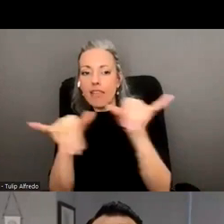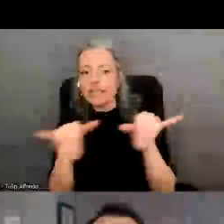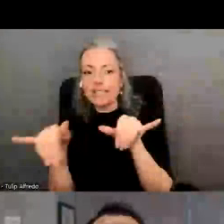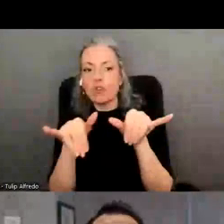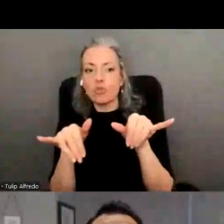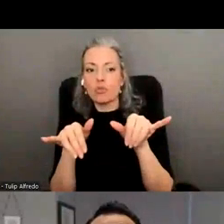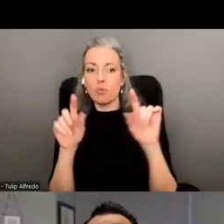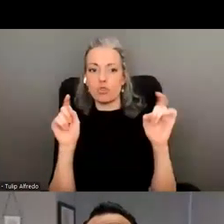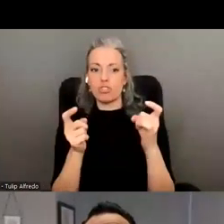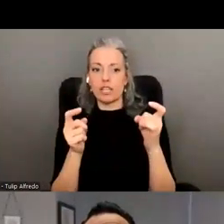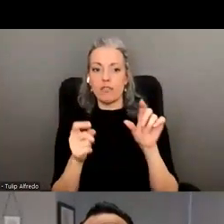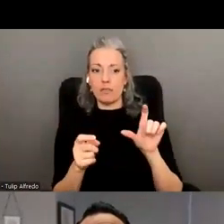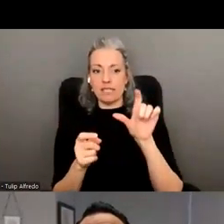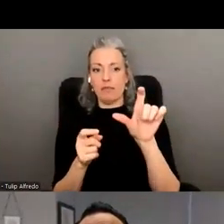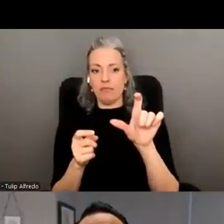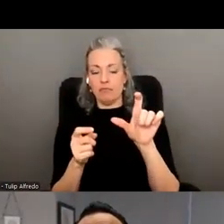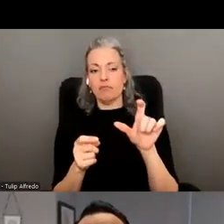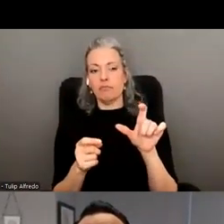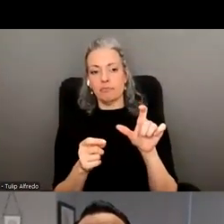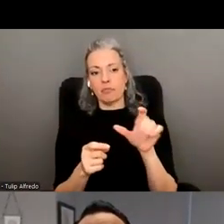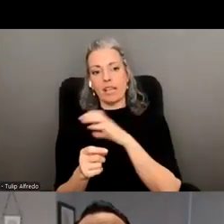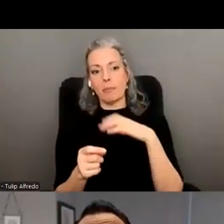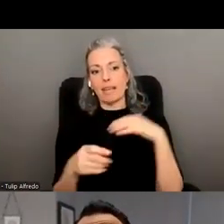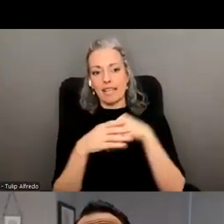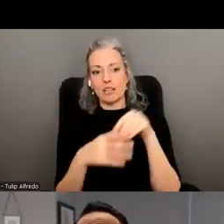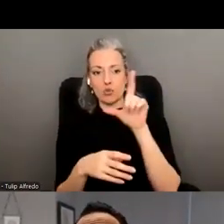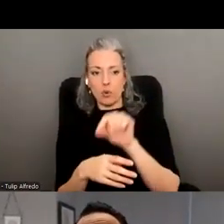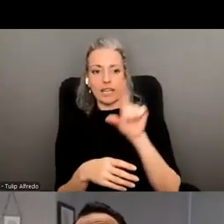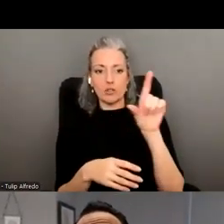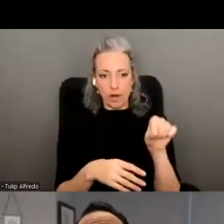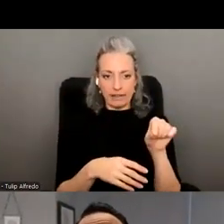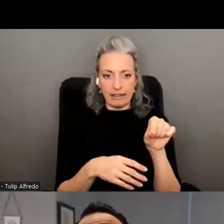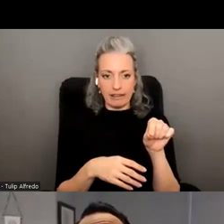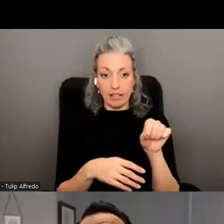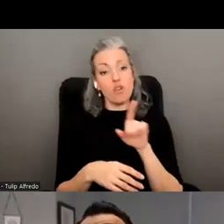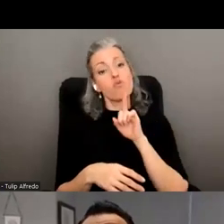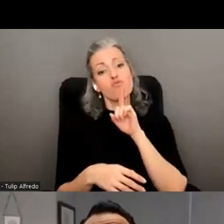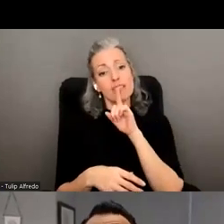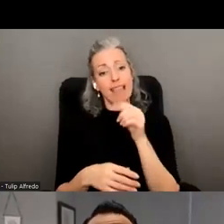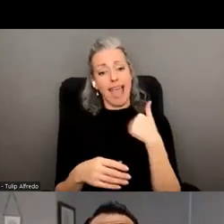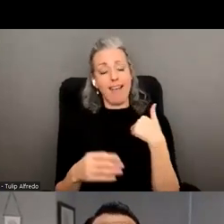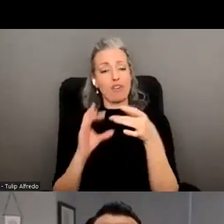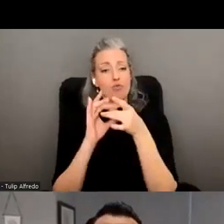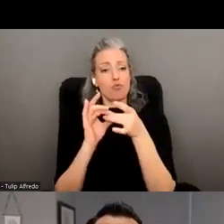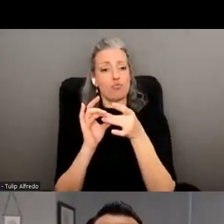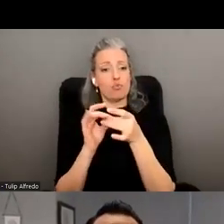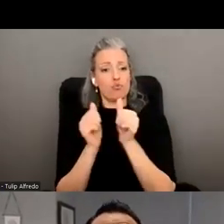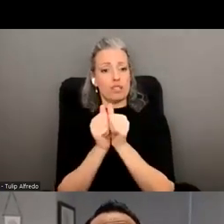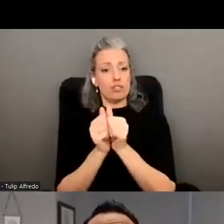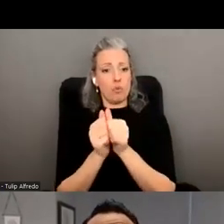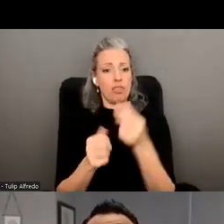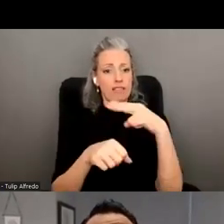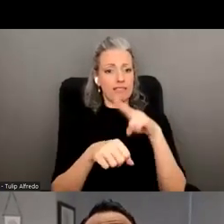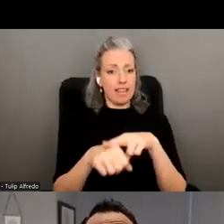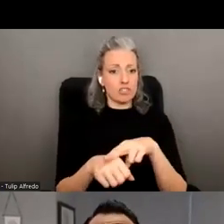ratified by our stakeholder advisory committee in 2020. And we're very fortunate to have a close relationship with the National Association of Health